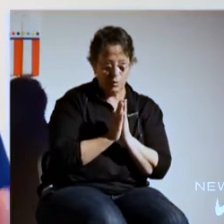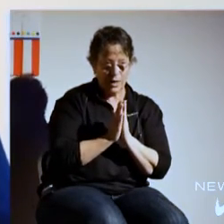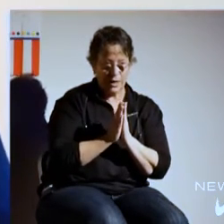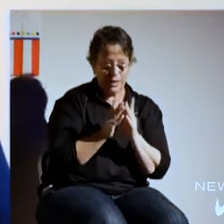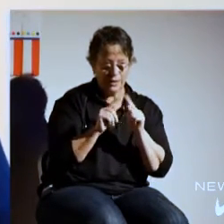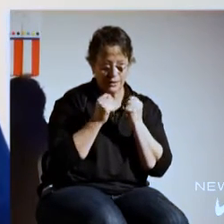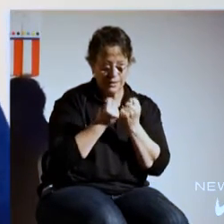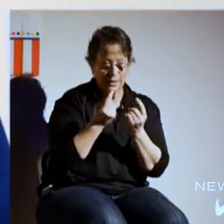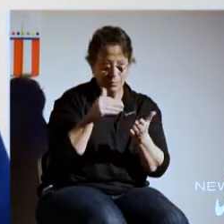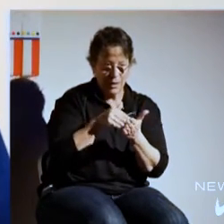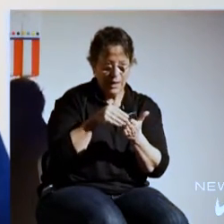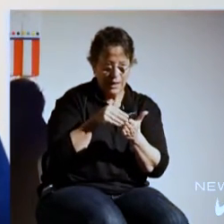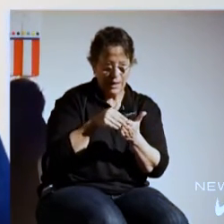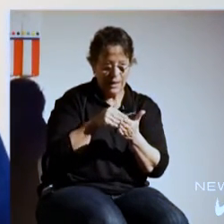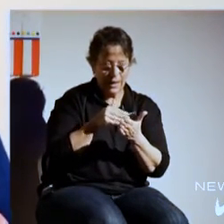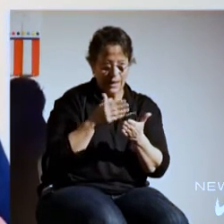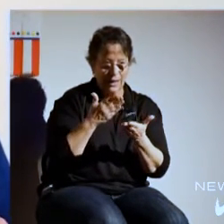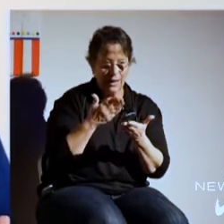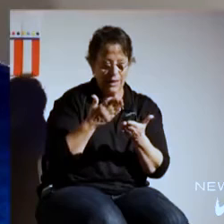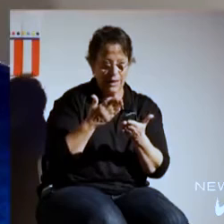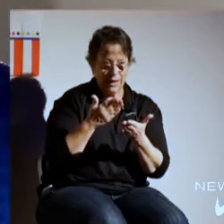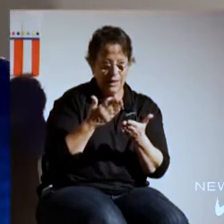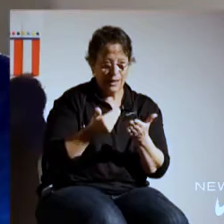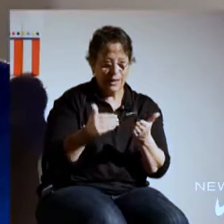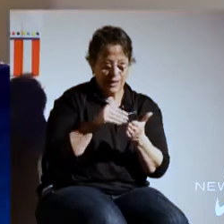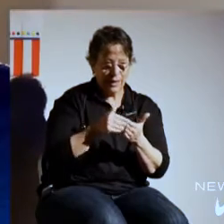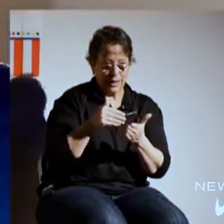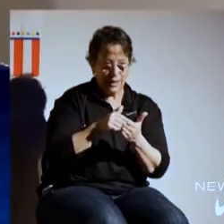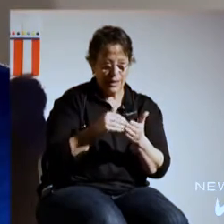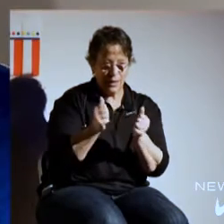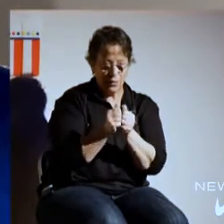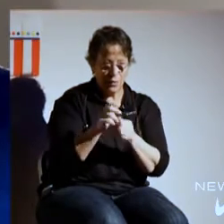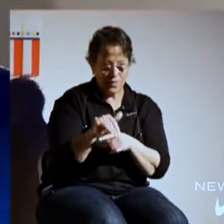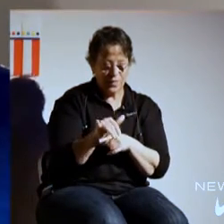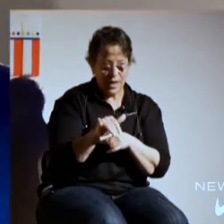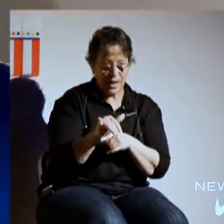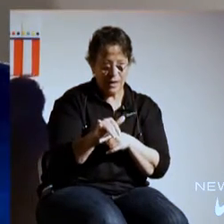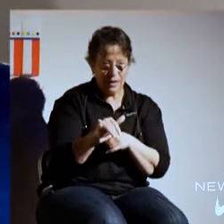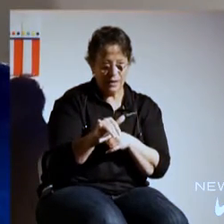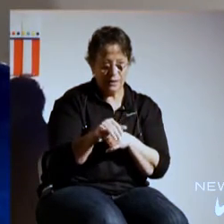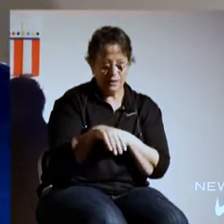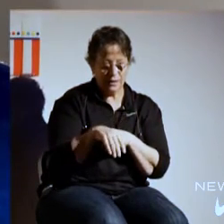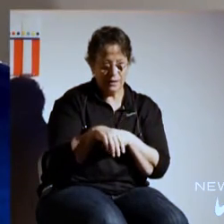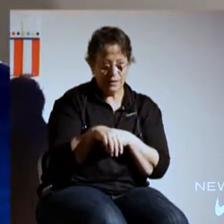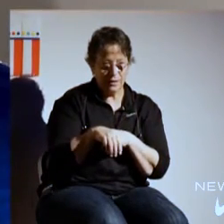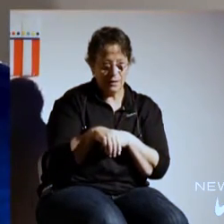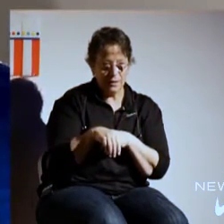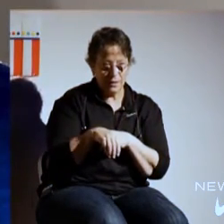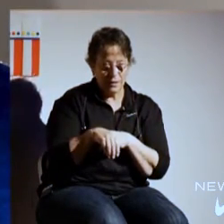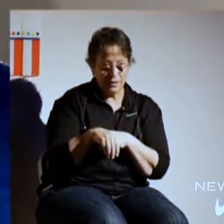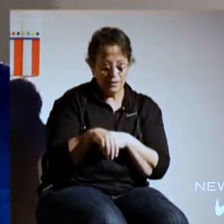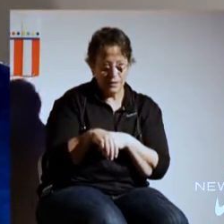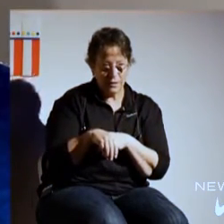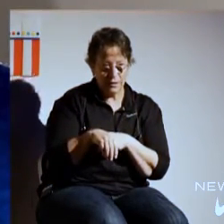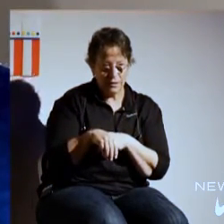in that he came into Christ's family, became a child of God. And it was